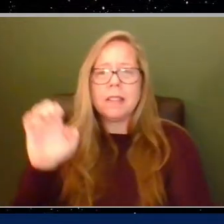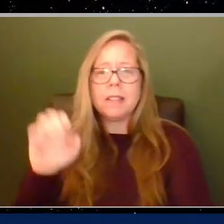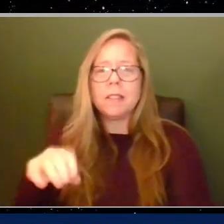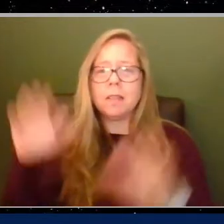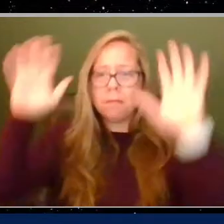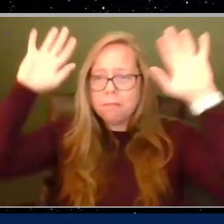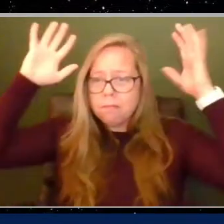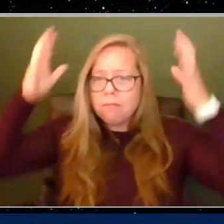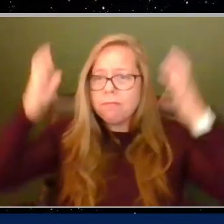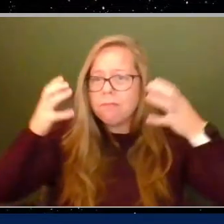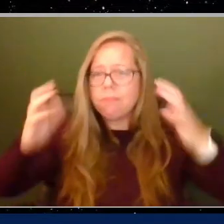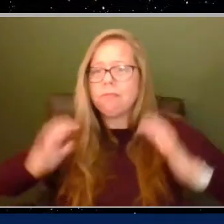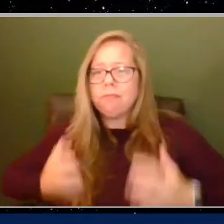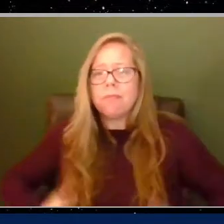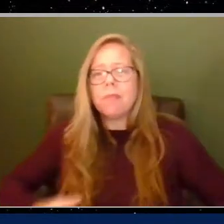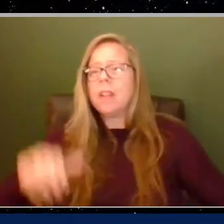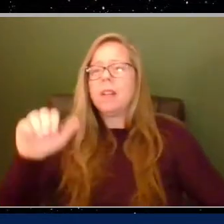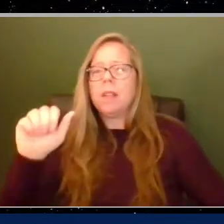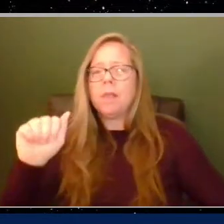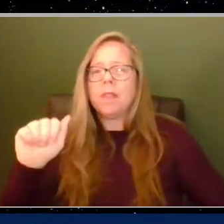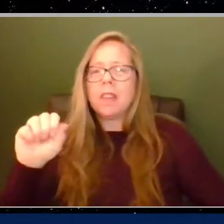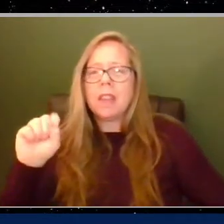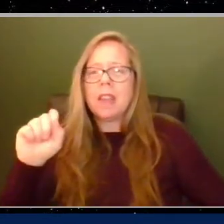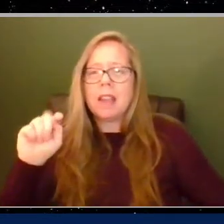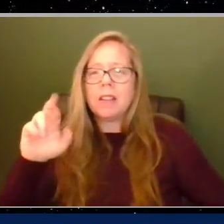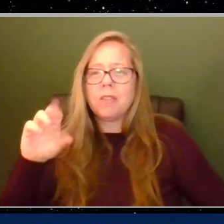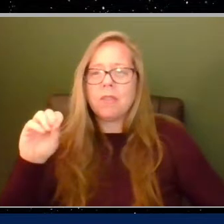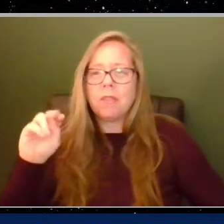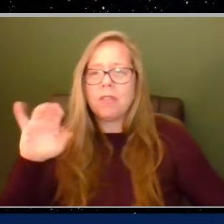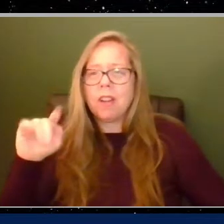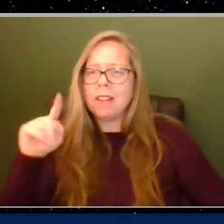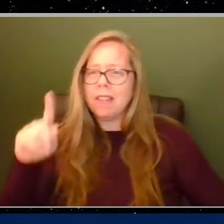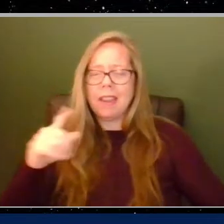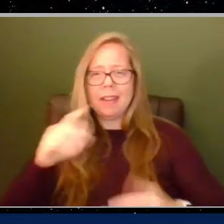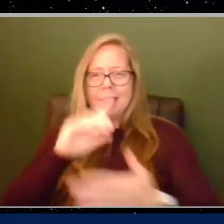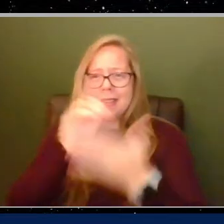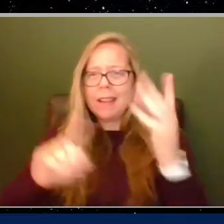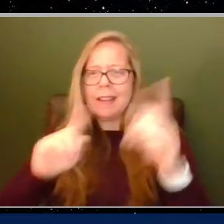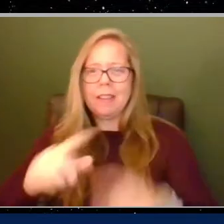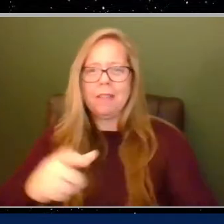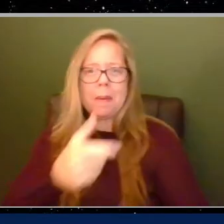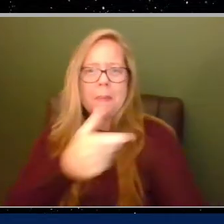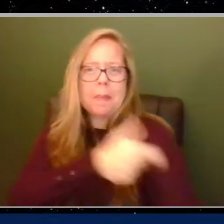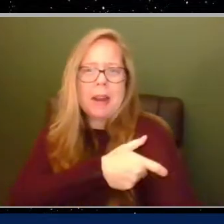Astronauts design patches for each of their missions.